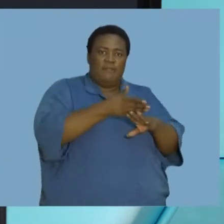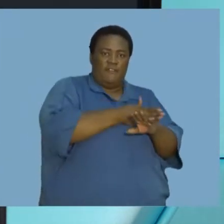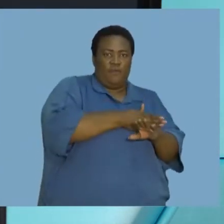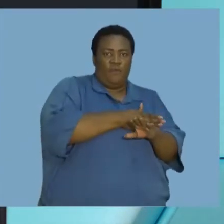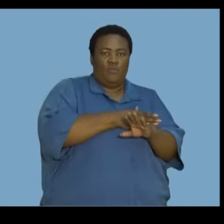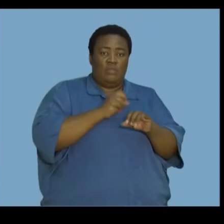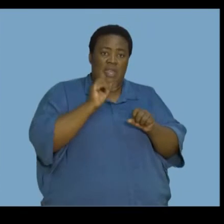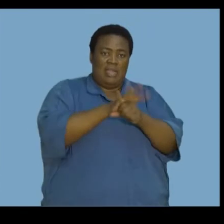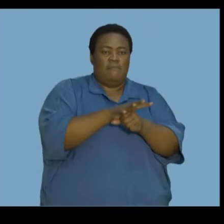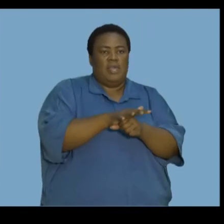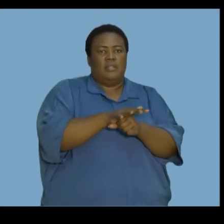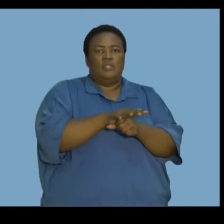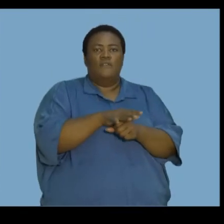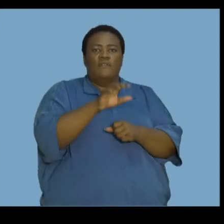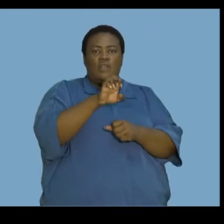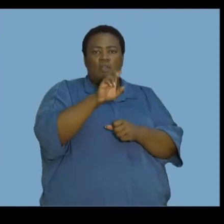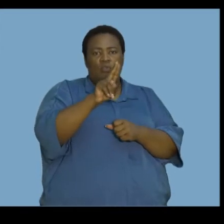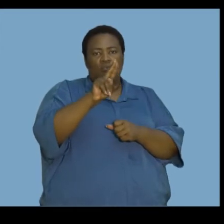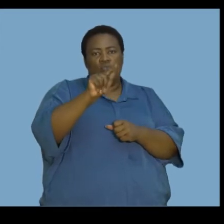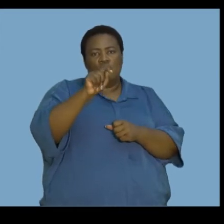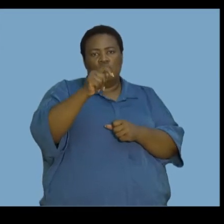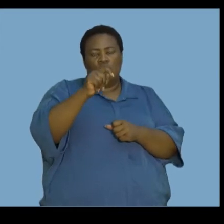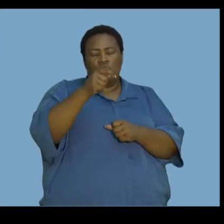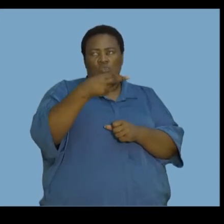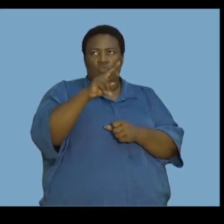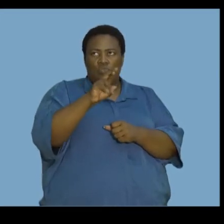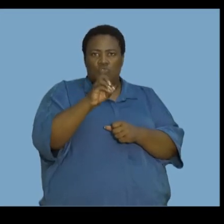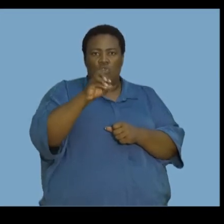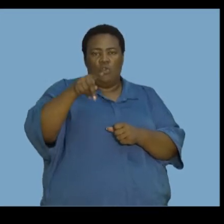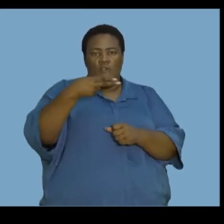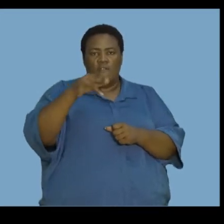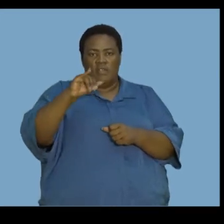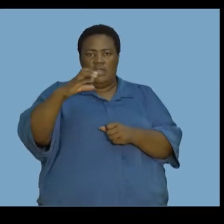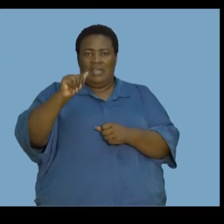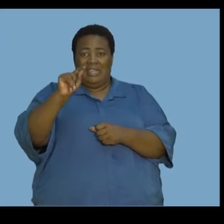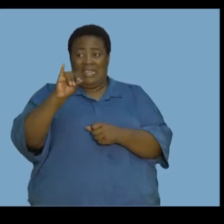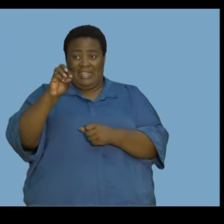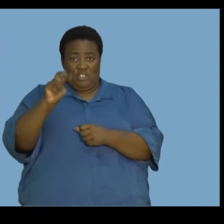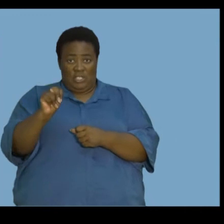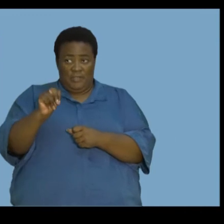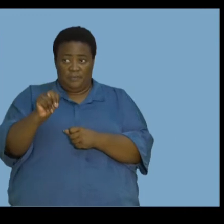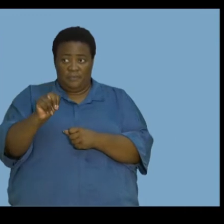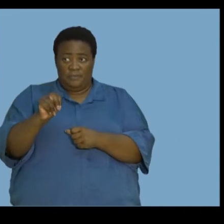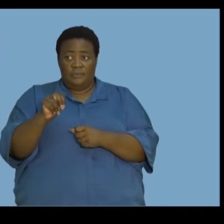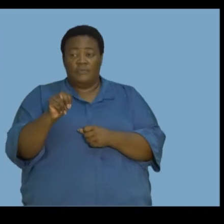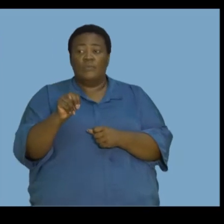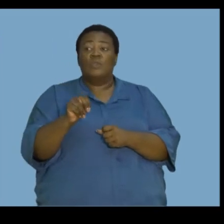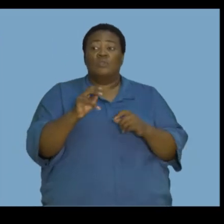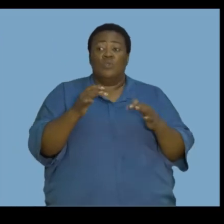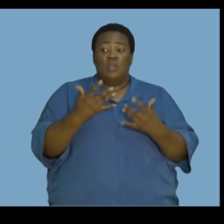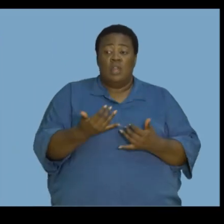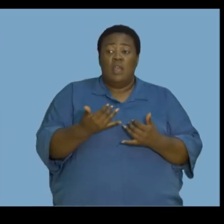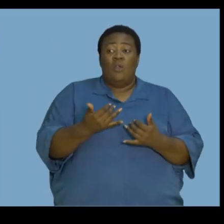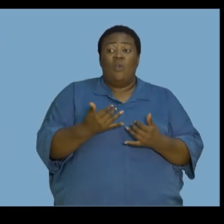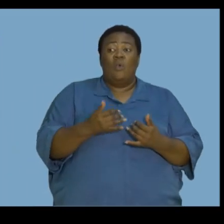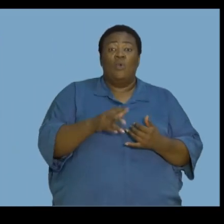before the impact of eutrophication. Okay, some other important effects of this process are listed below. So the phytoplanktons